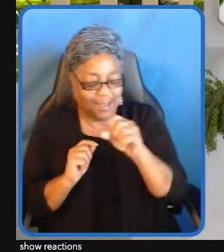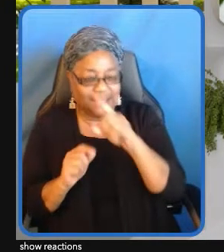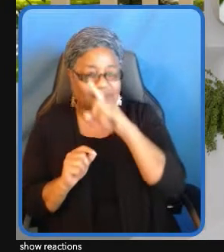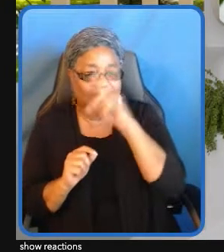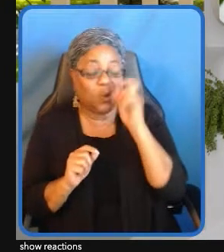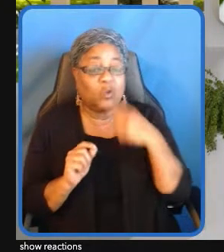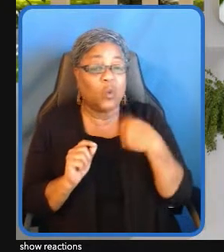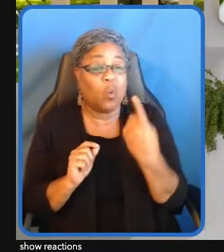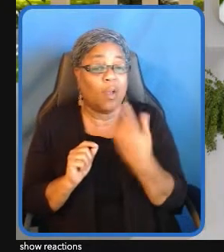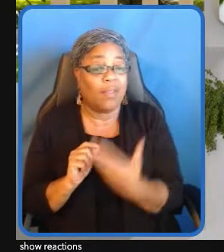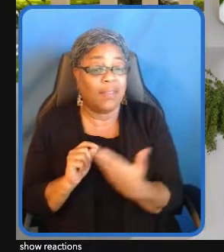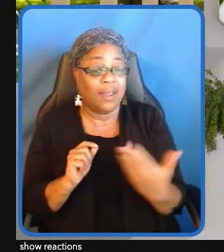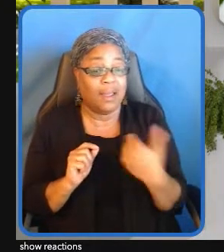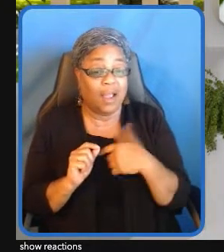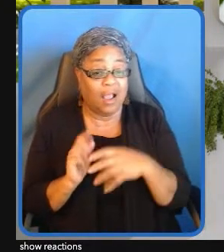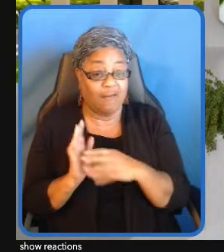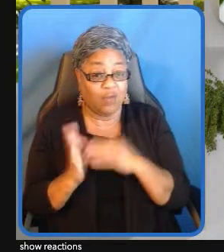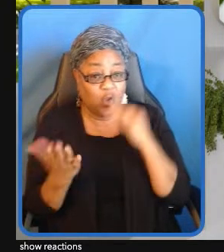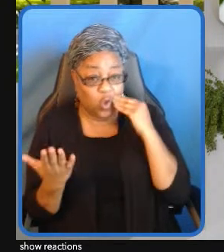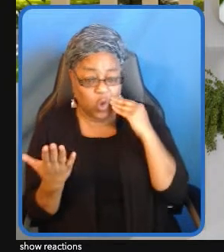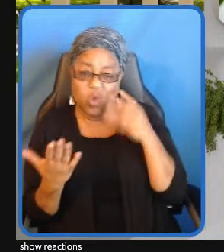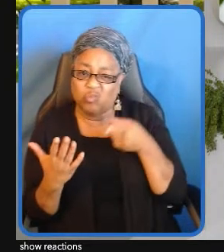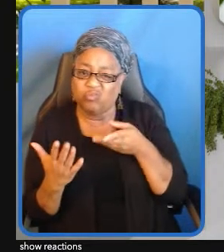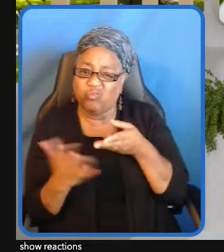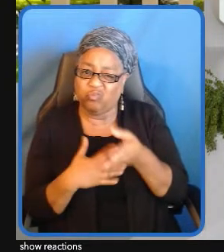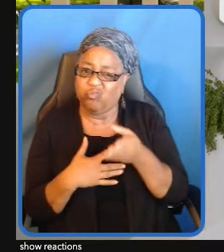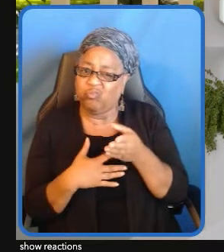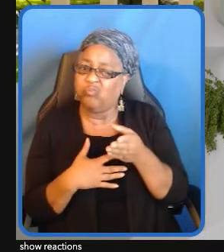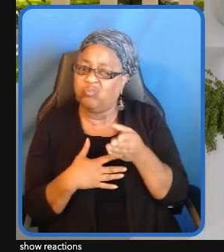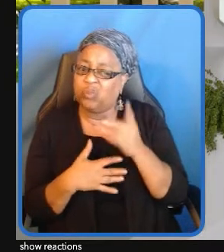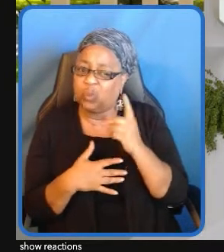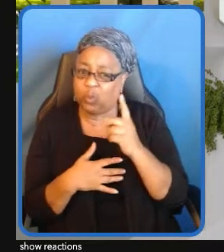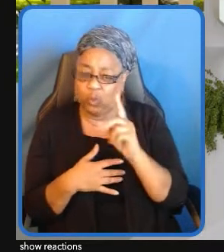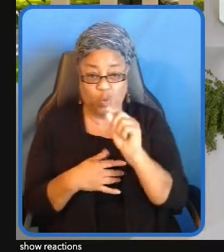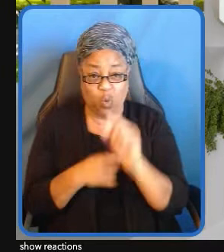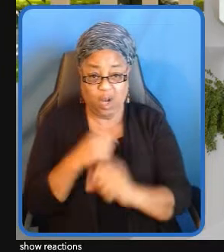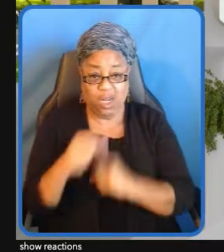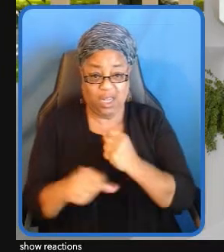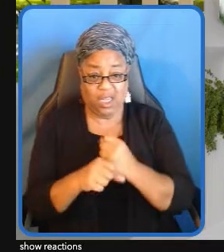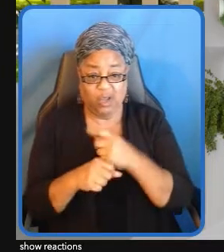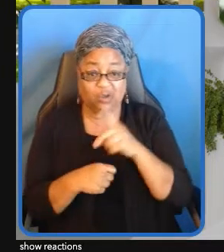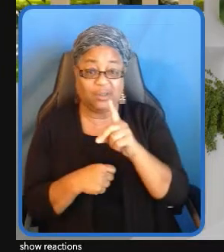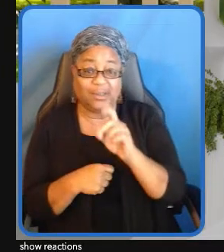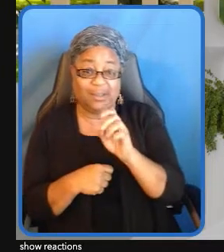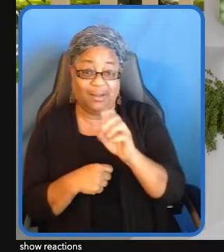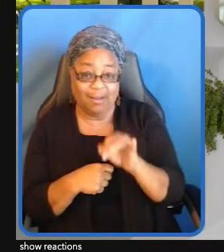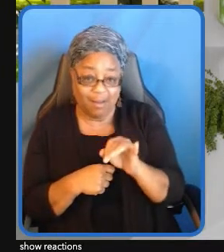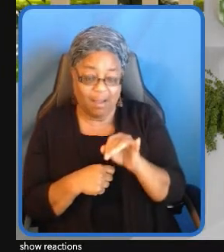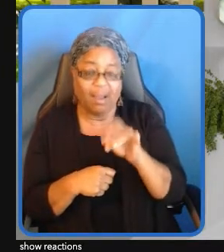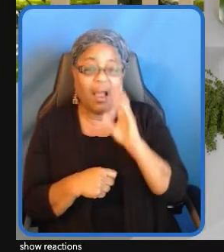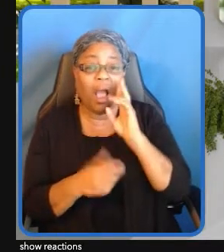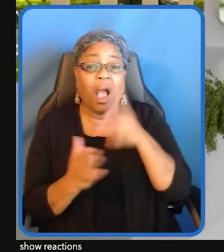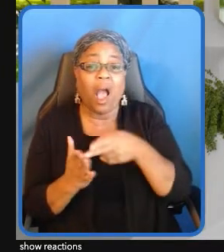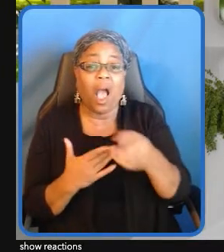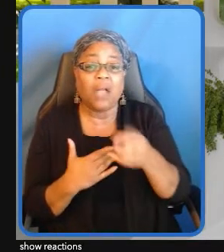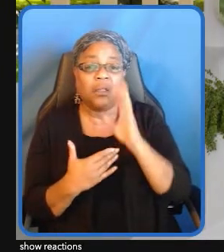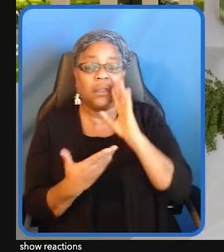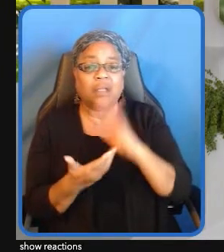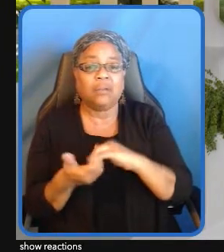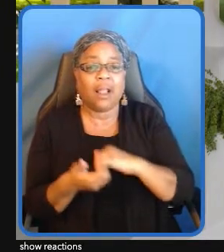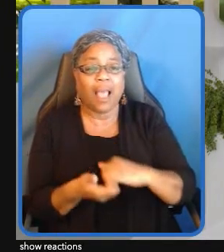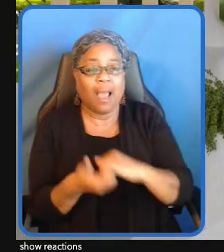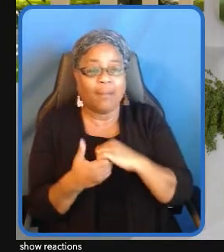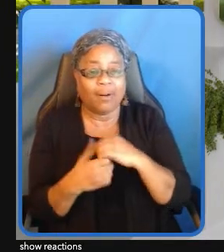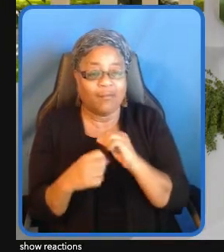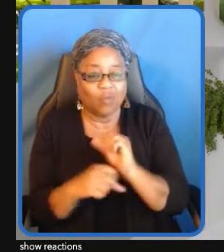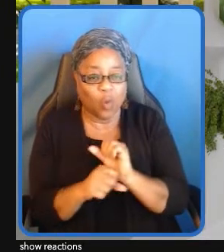one thing I've learned over the last 20 years is that DEI, honestly, is collective work. We win